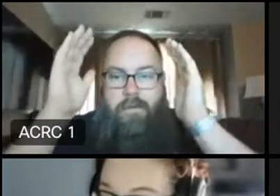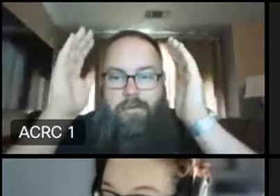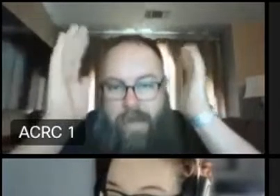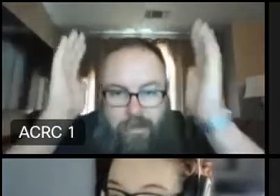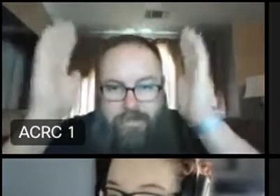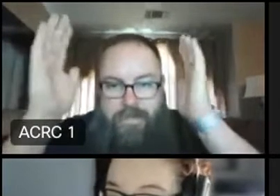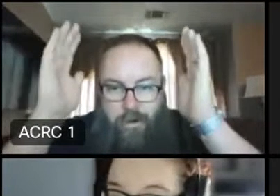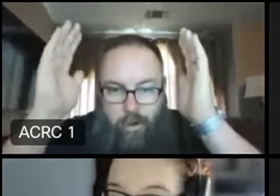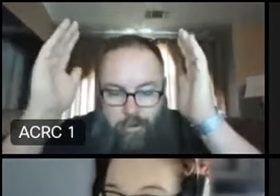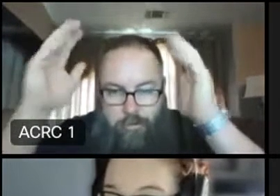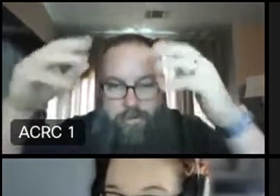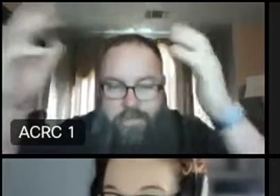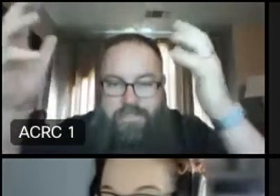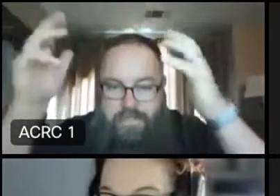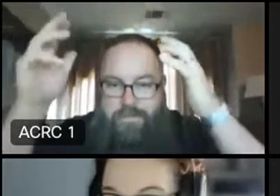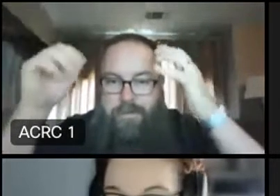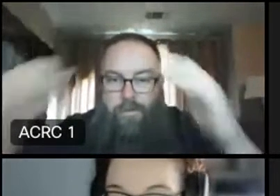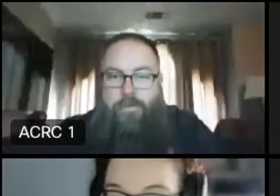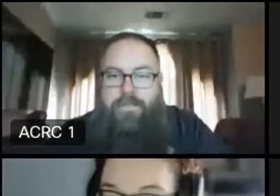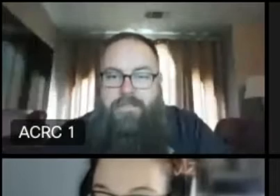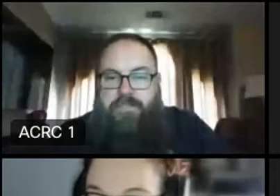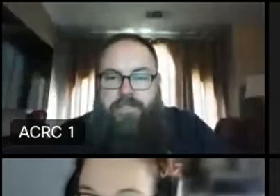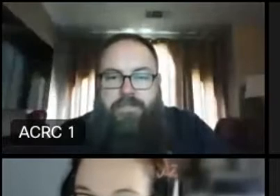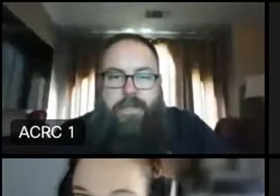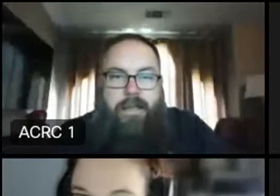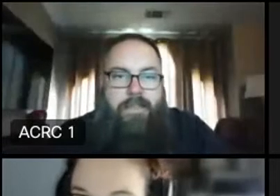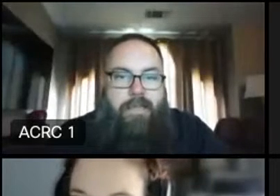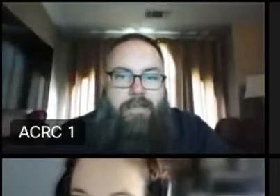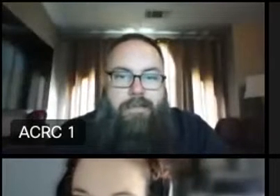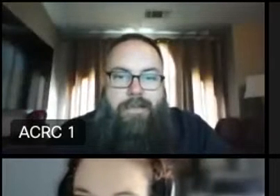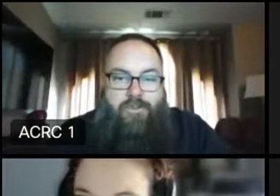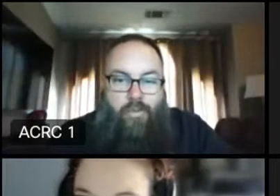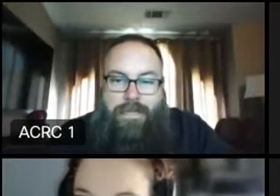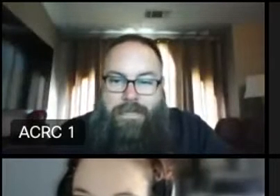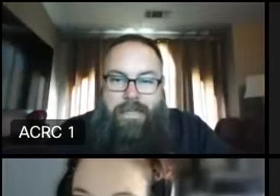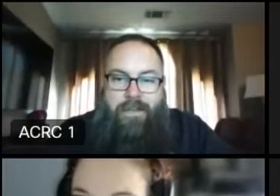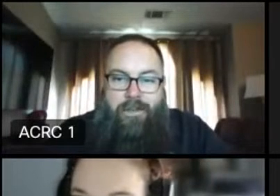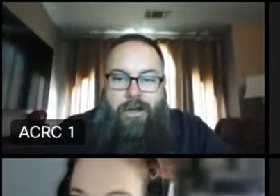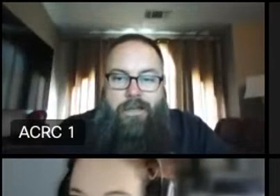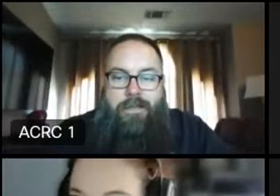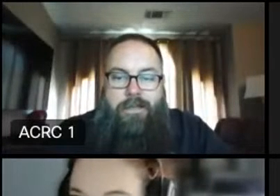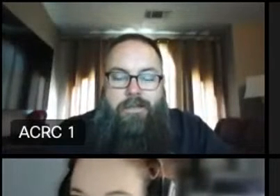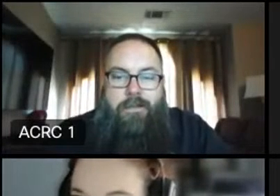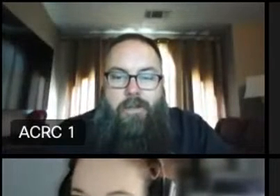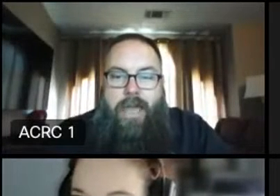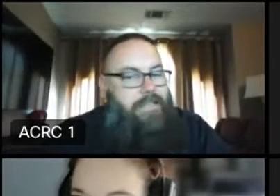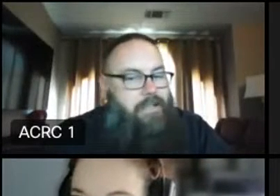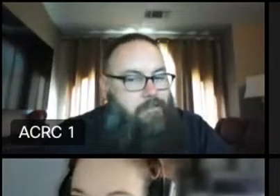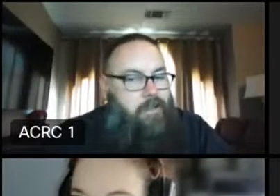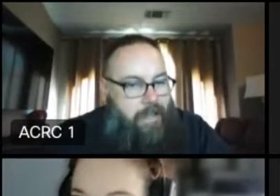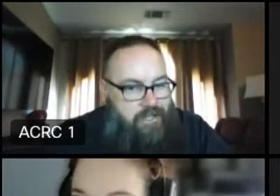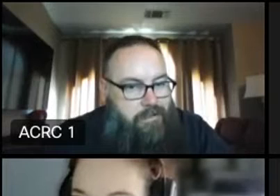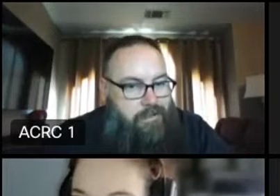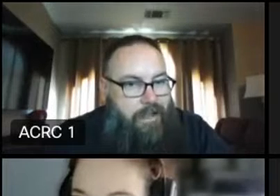the realities that are confronting us? Like, what is the best way to do that? And I think it's really going to land on